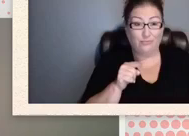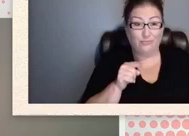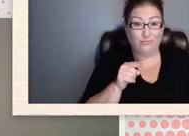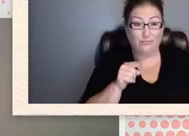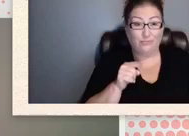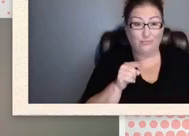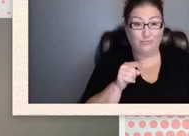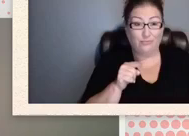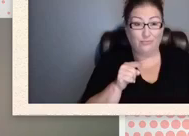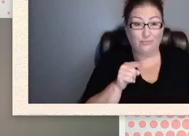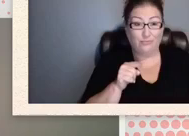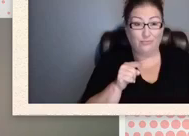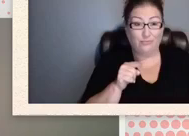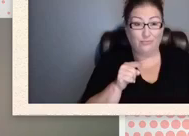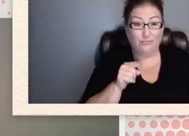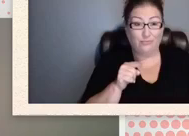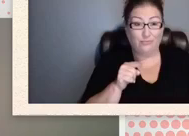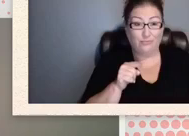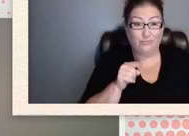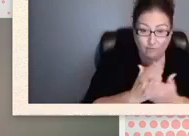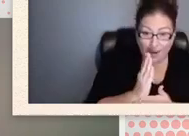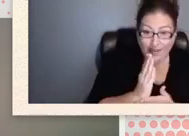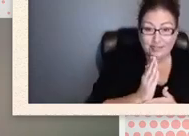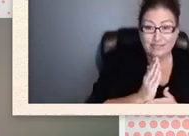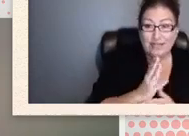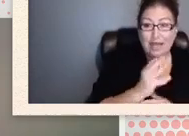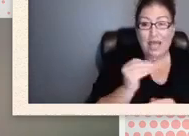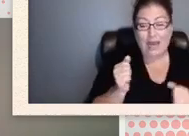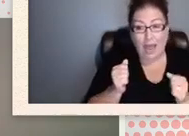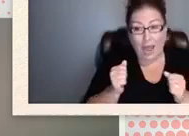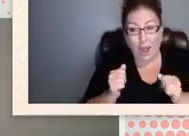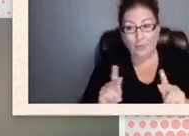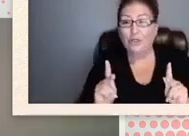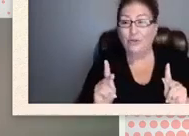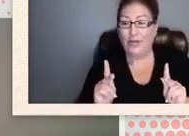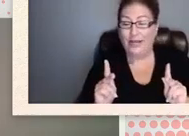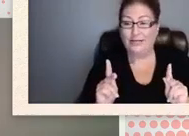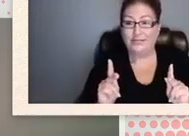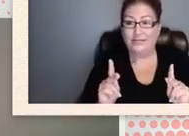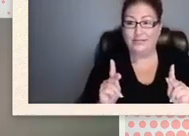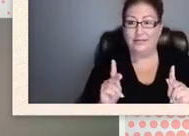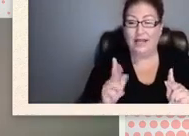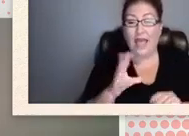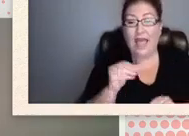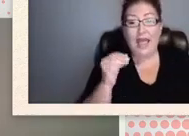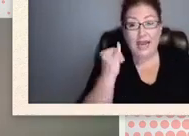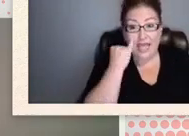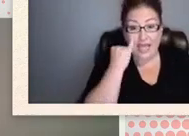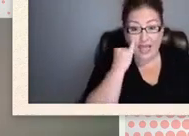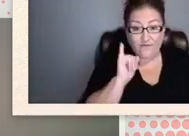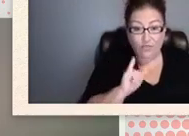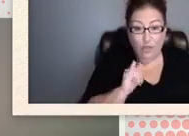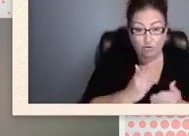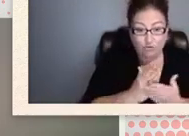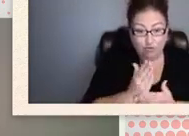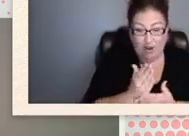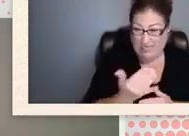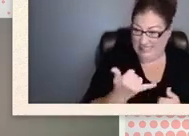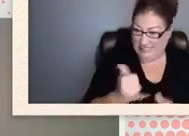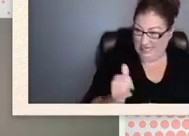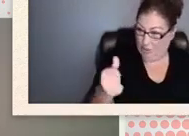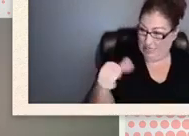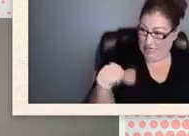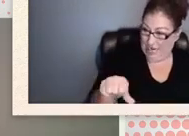having rights and opportunities, and if those rights are still denied, to have